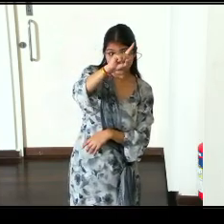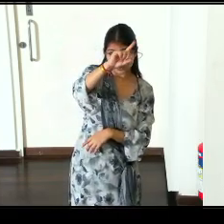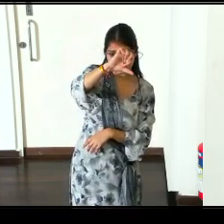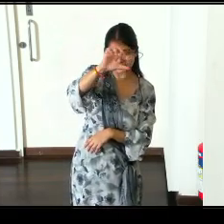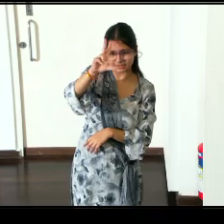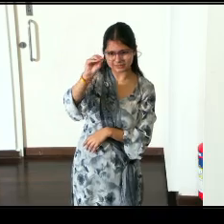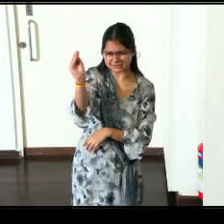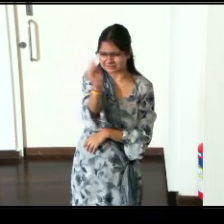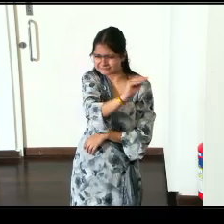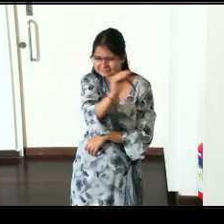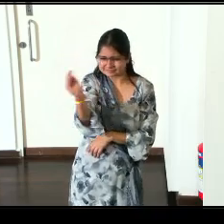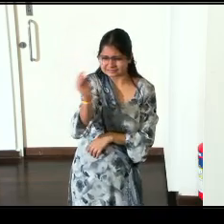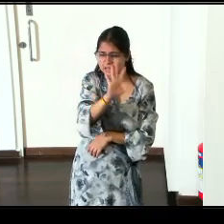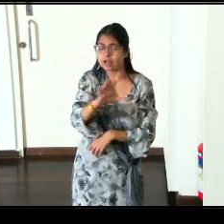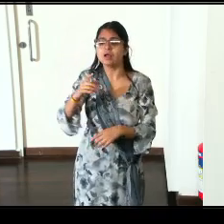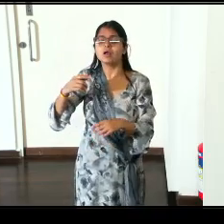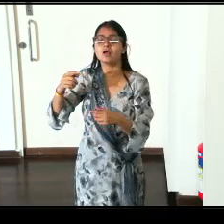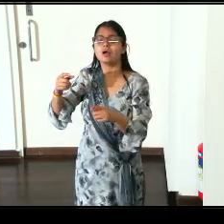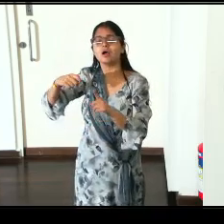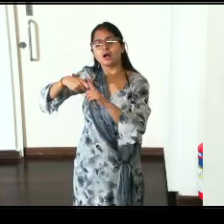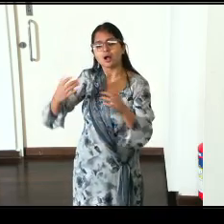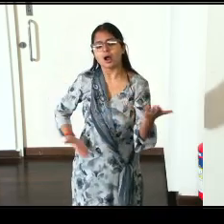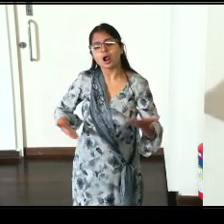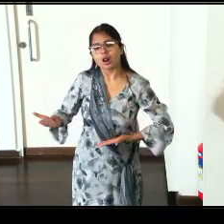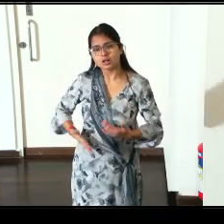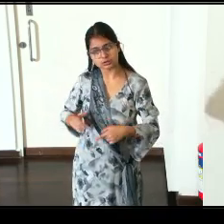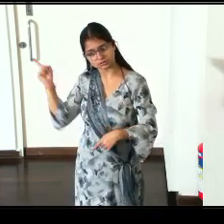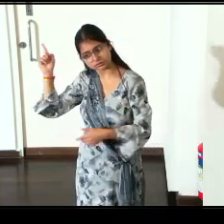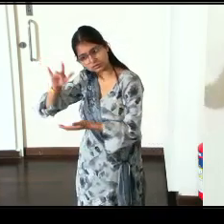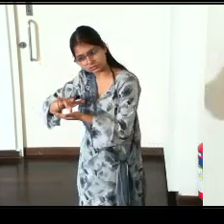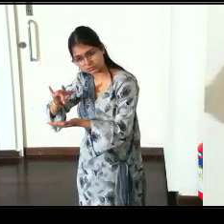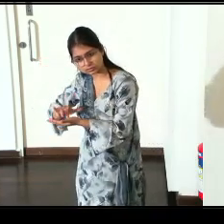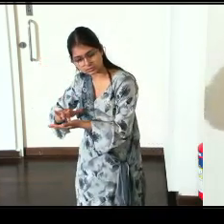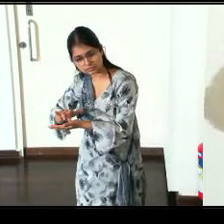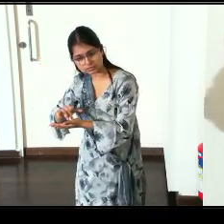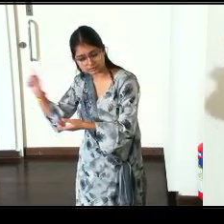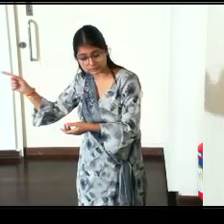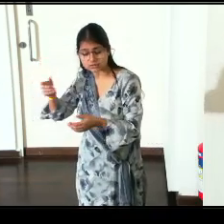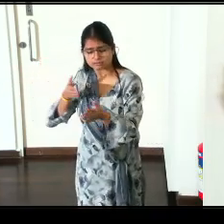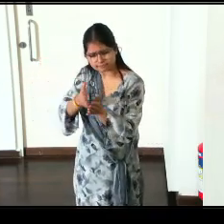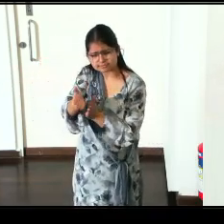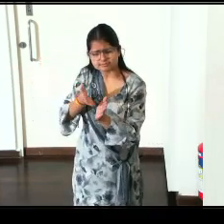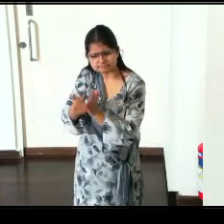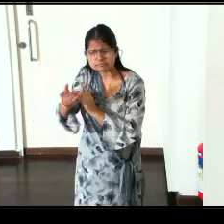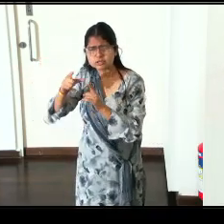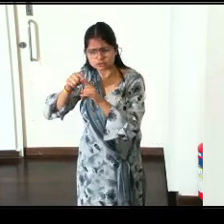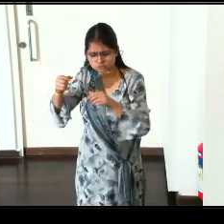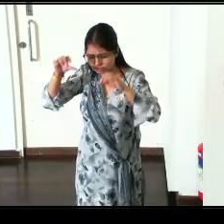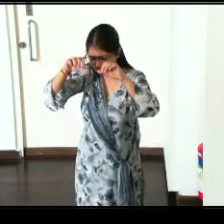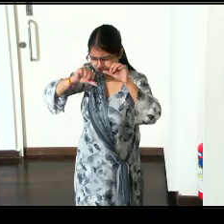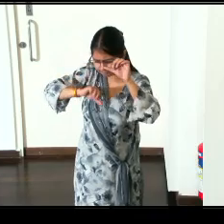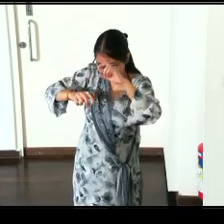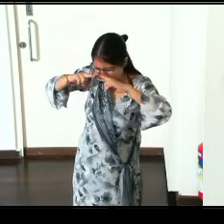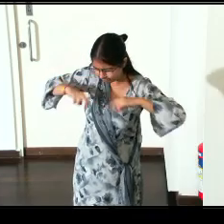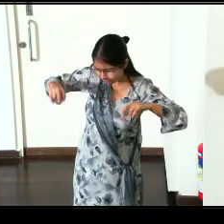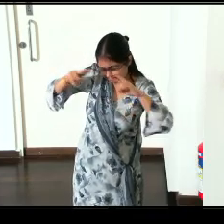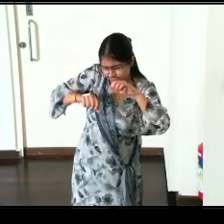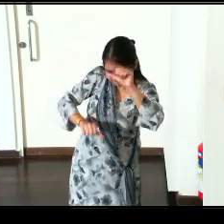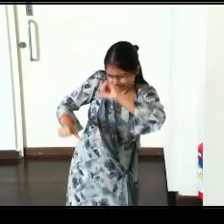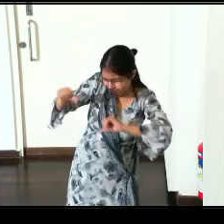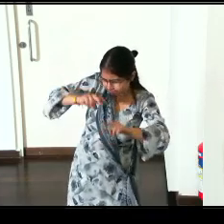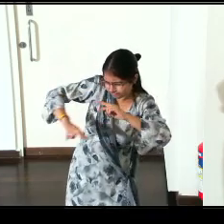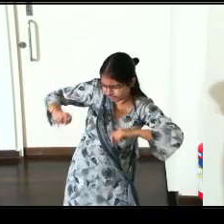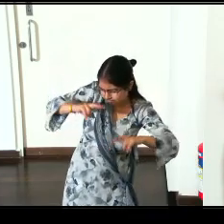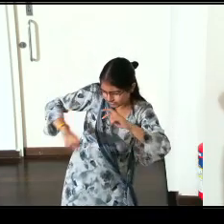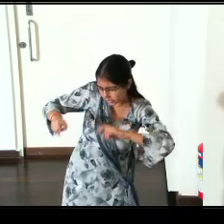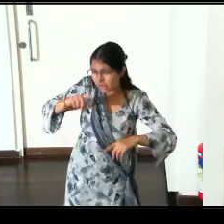if one is to put it, and perhaps that is the kind of way in which at least researchers who could contribute to this could work